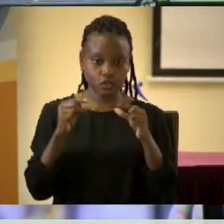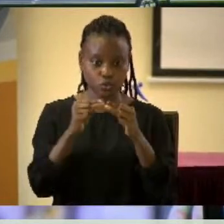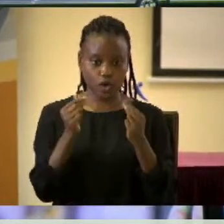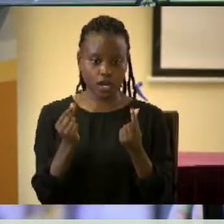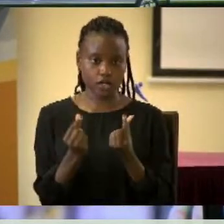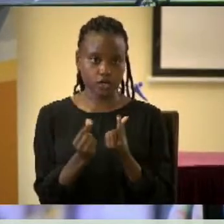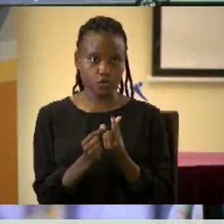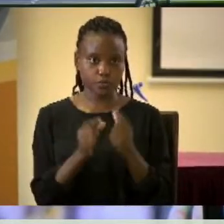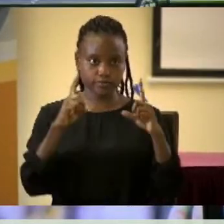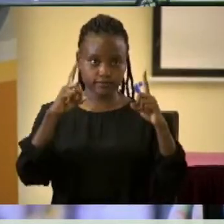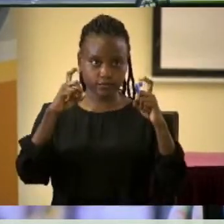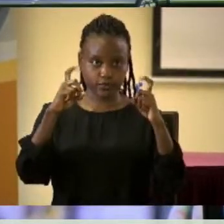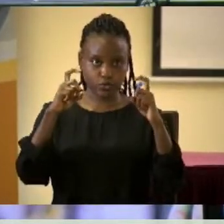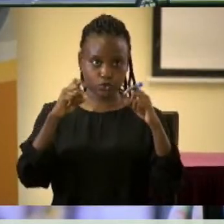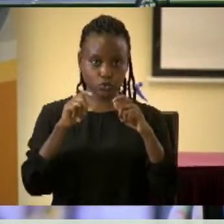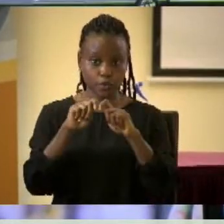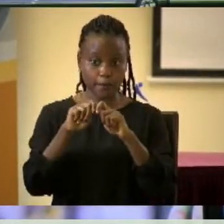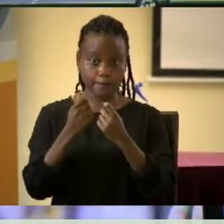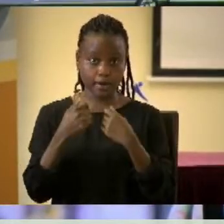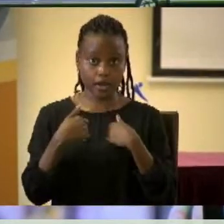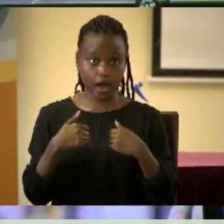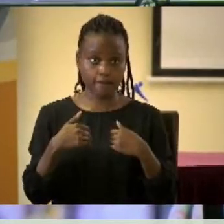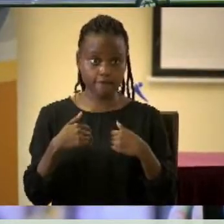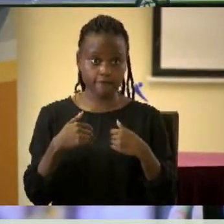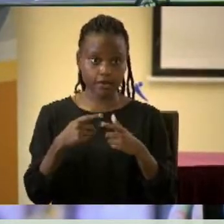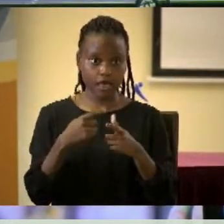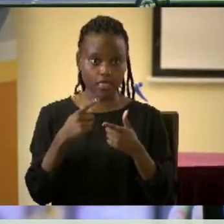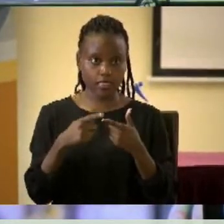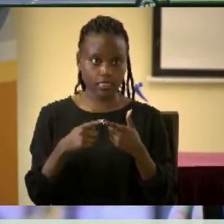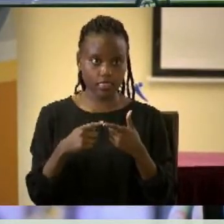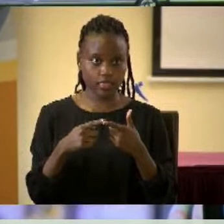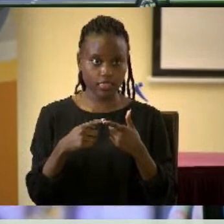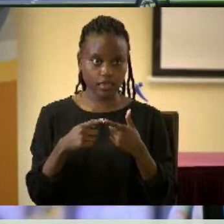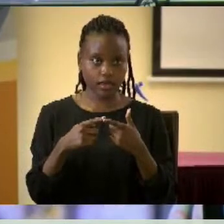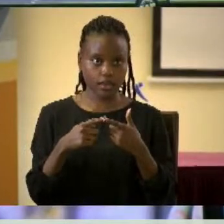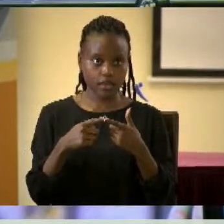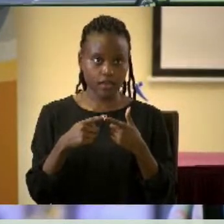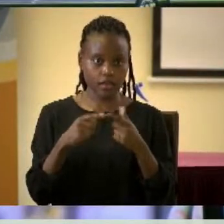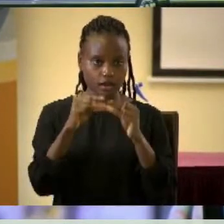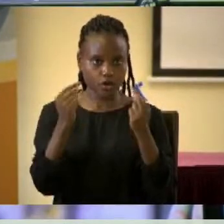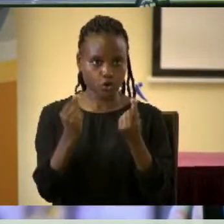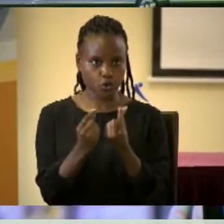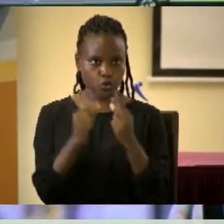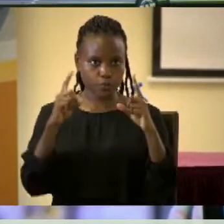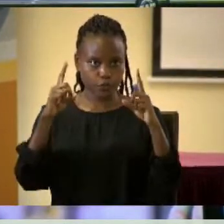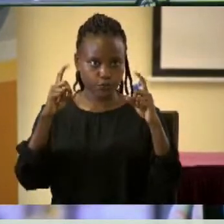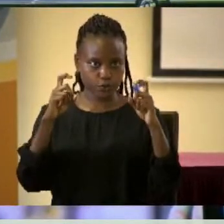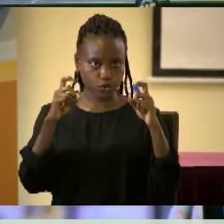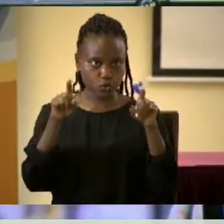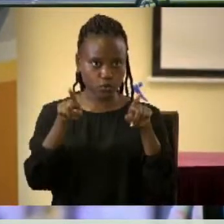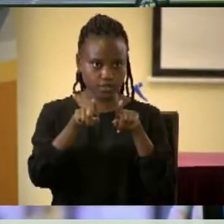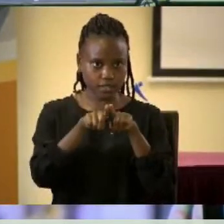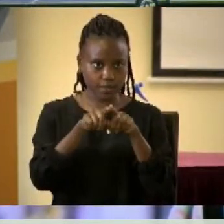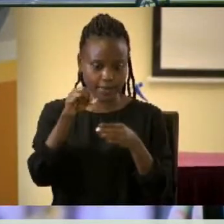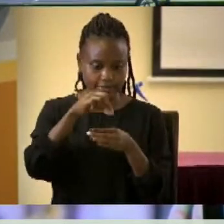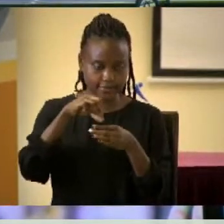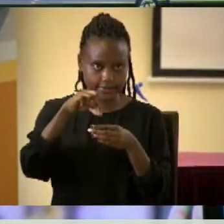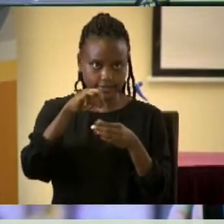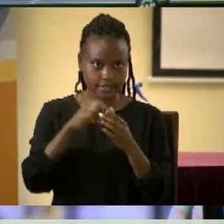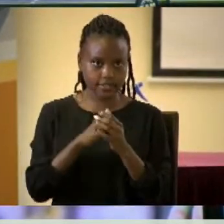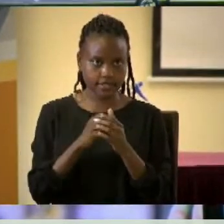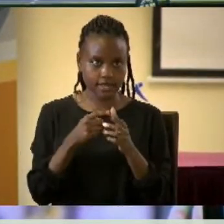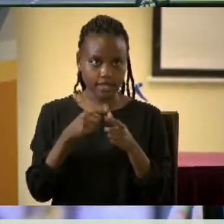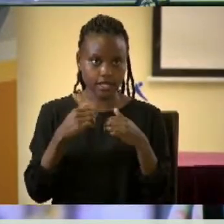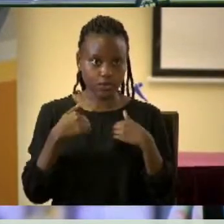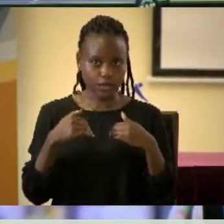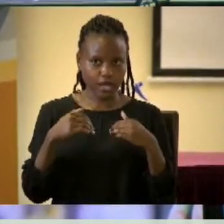photo. Let's have a break. We are going to have a group photo as well as tea break. We are going to have the